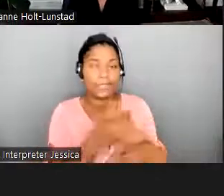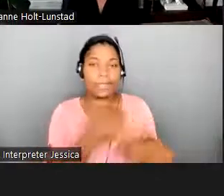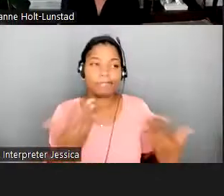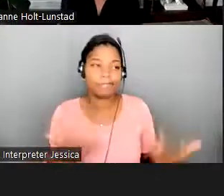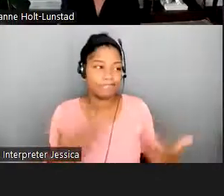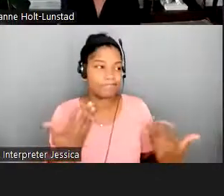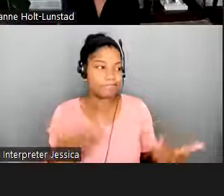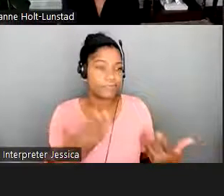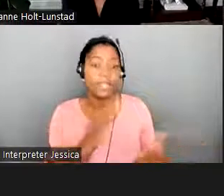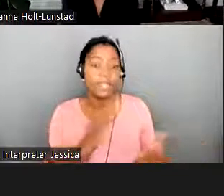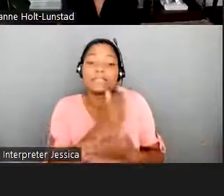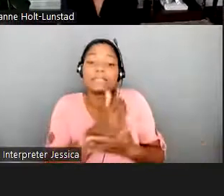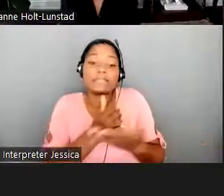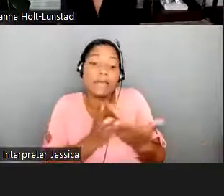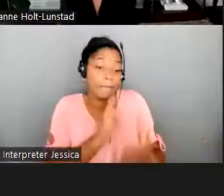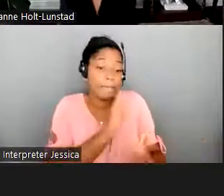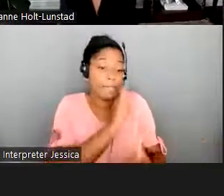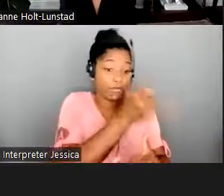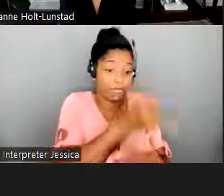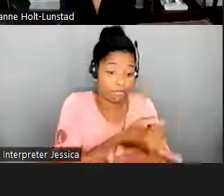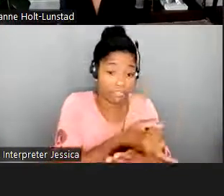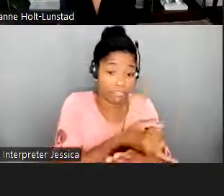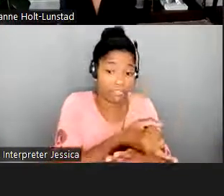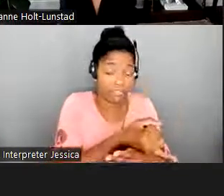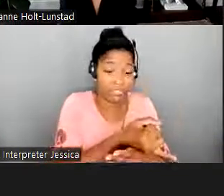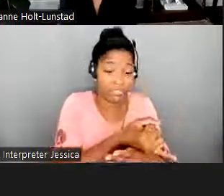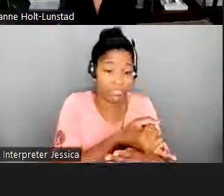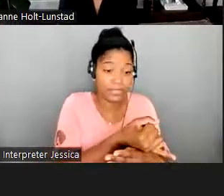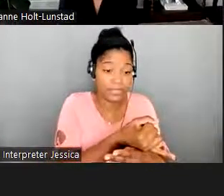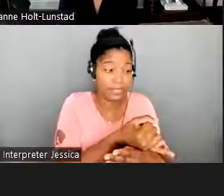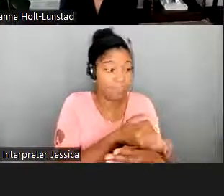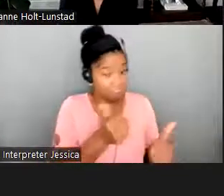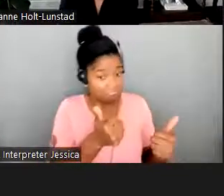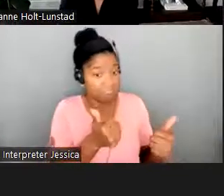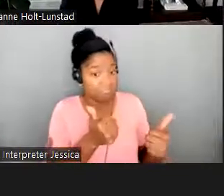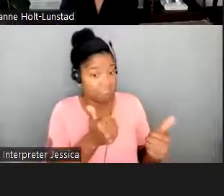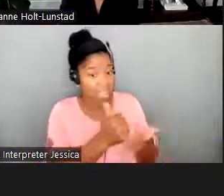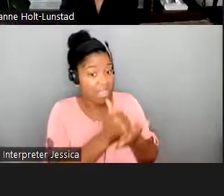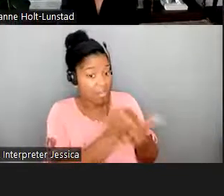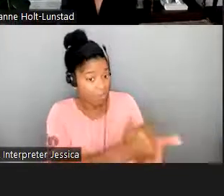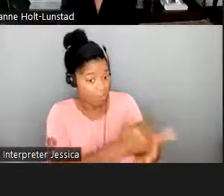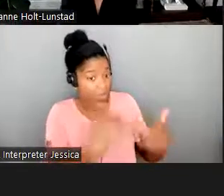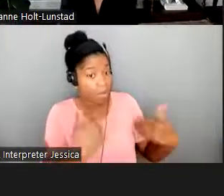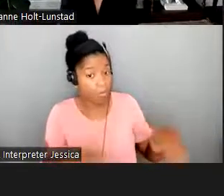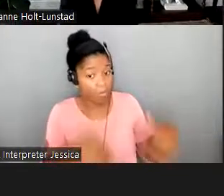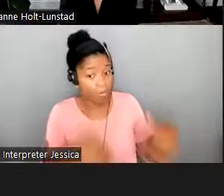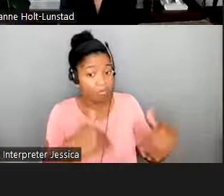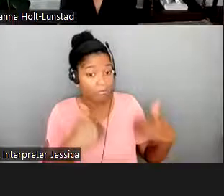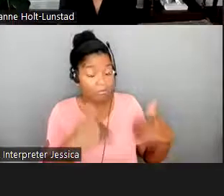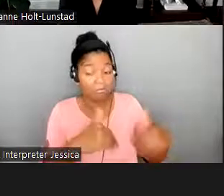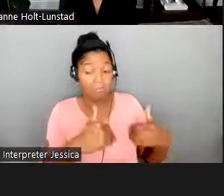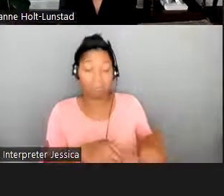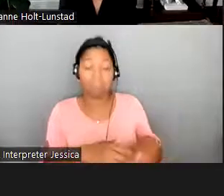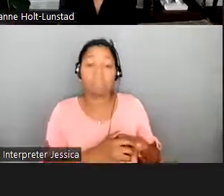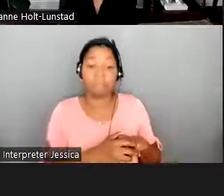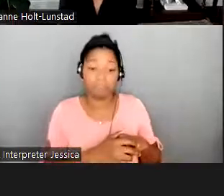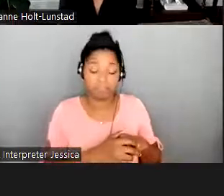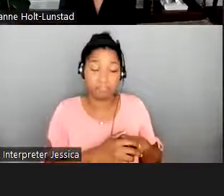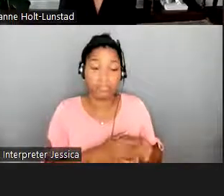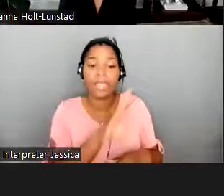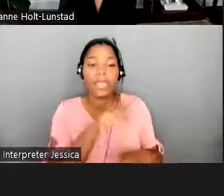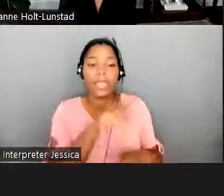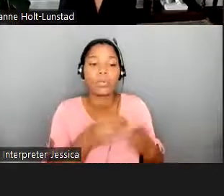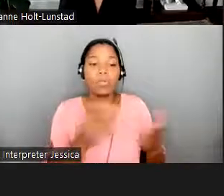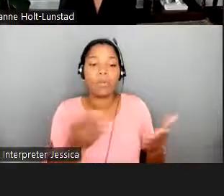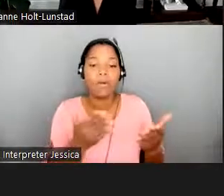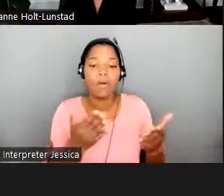there were some interventions that were effective in significantly reducing loneliness. These included